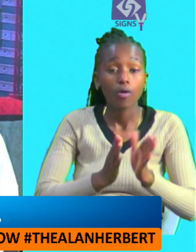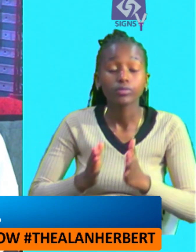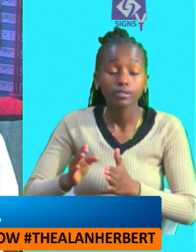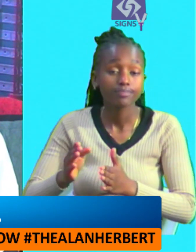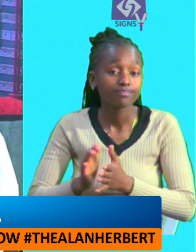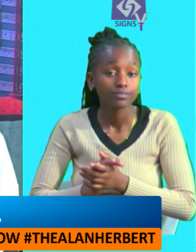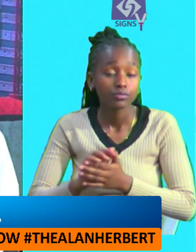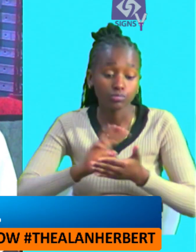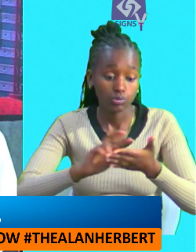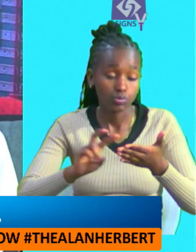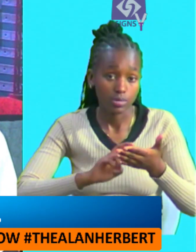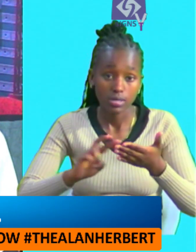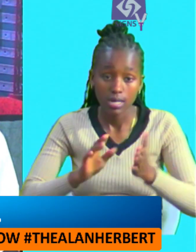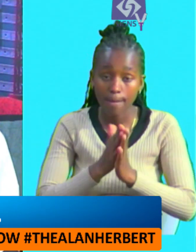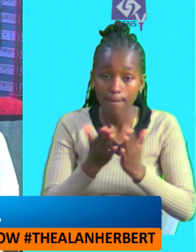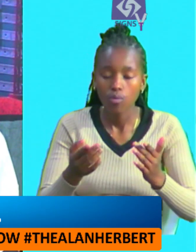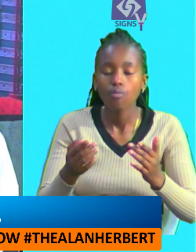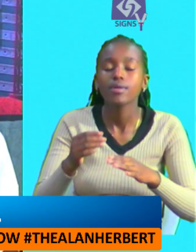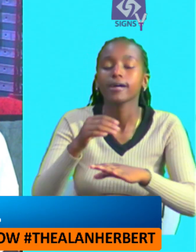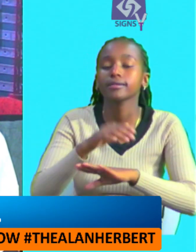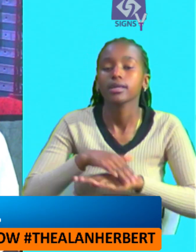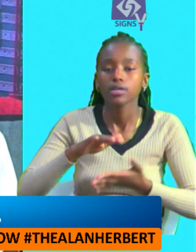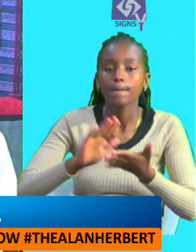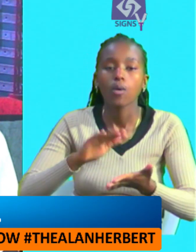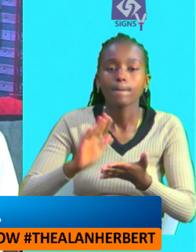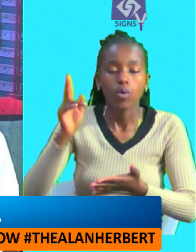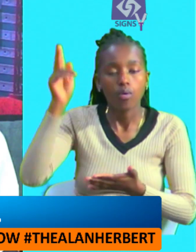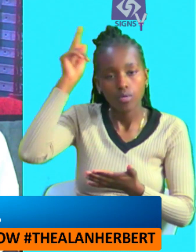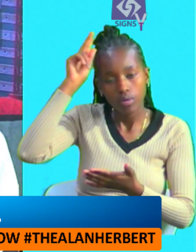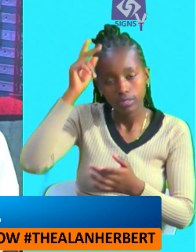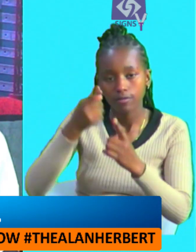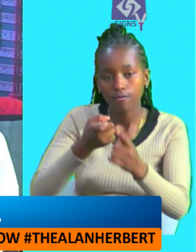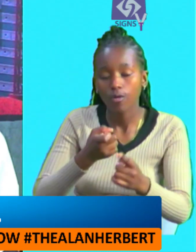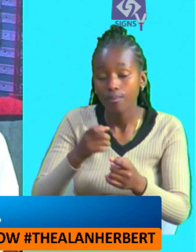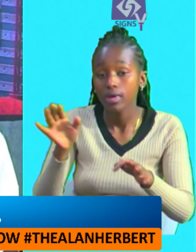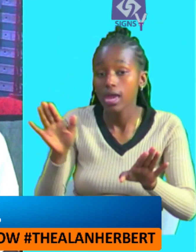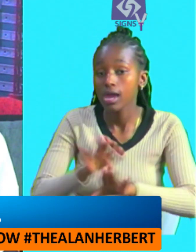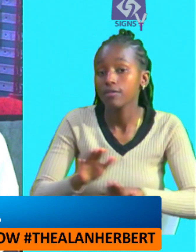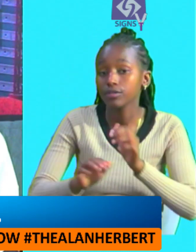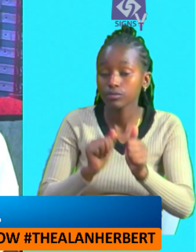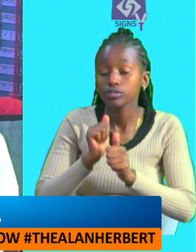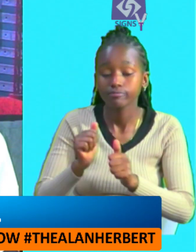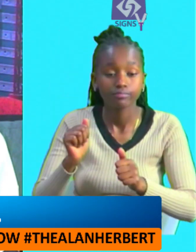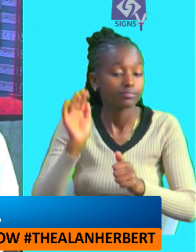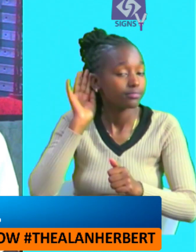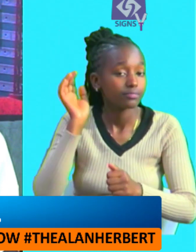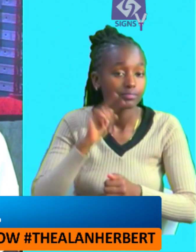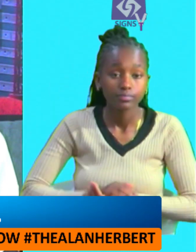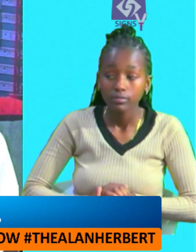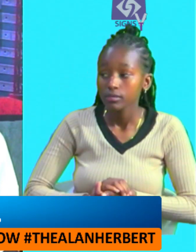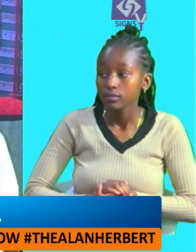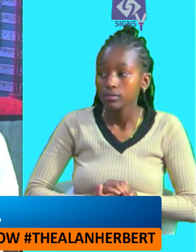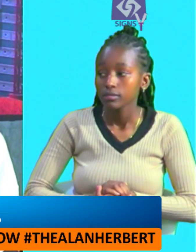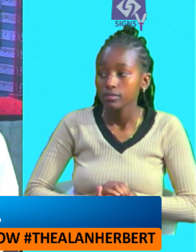Nini revised version. Yeah, the revised version. Vile tulikuwa tumechapa highlighters. You get. But now this information is on